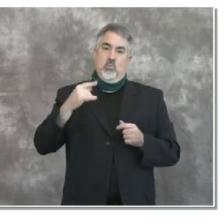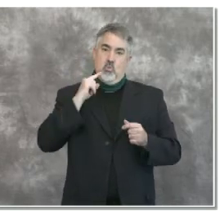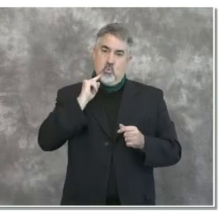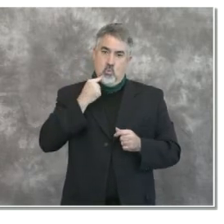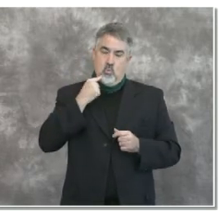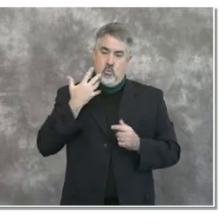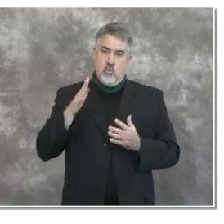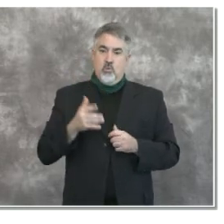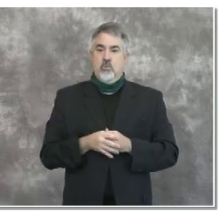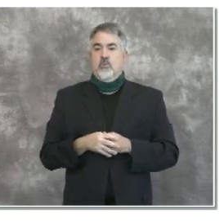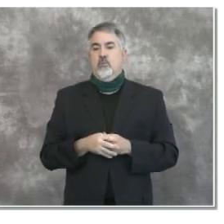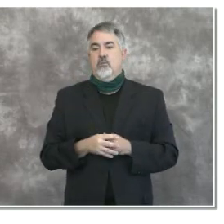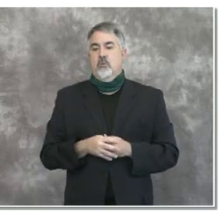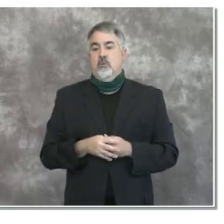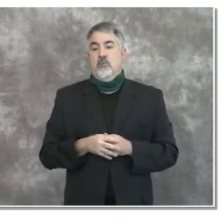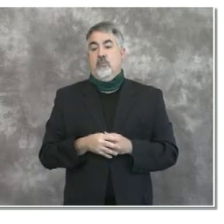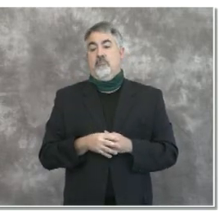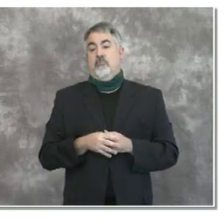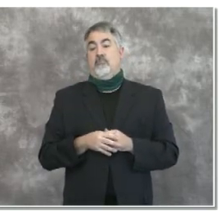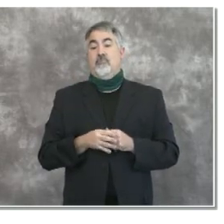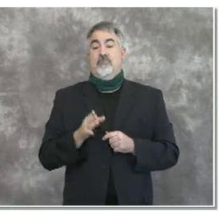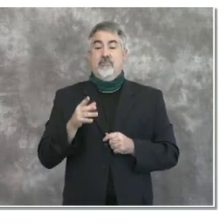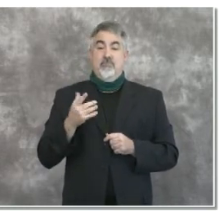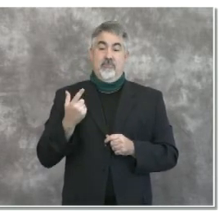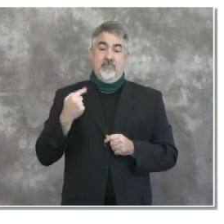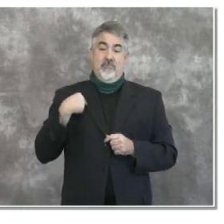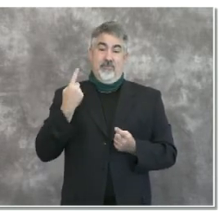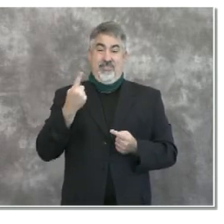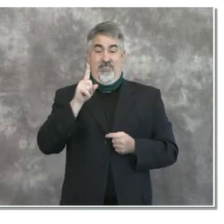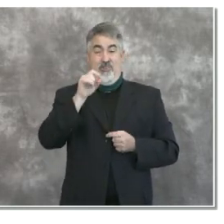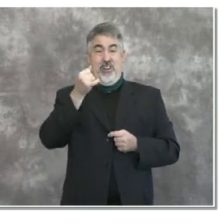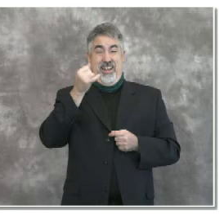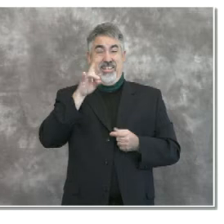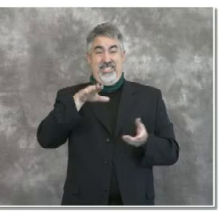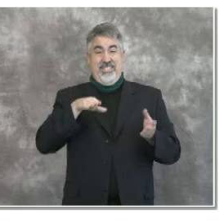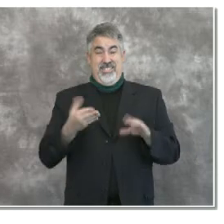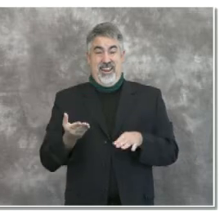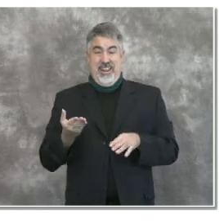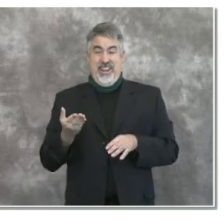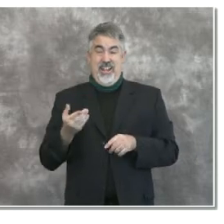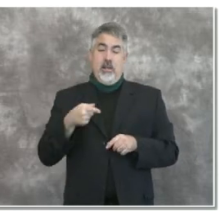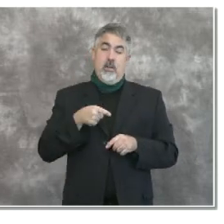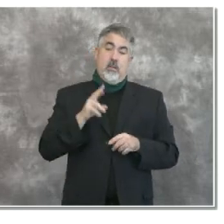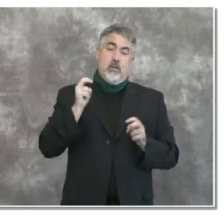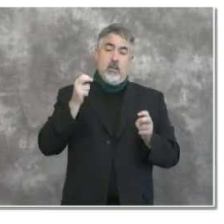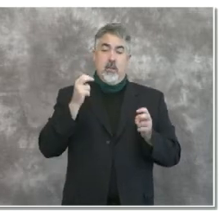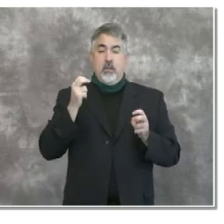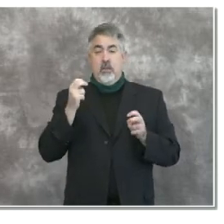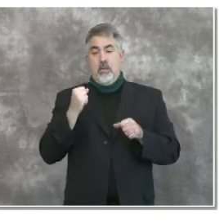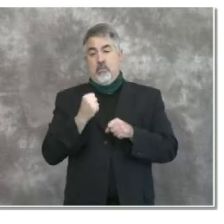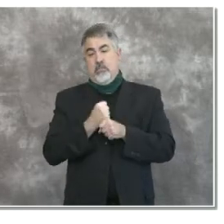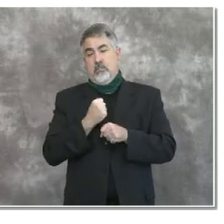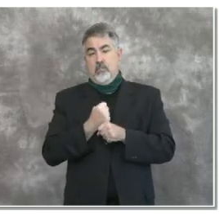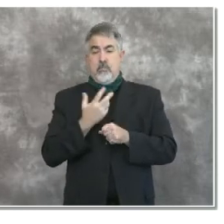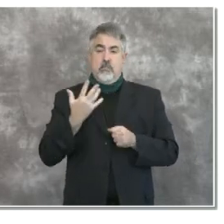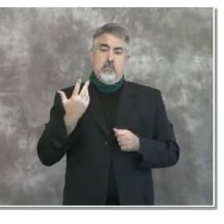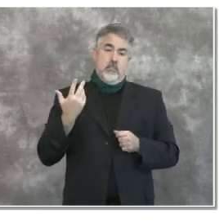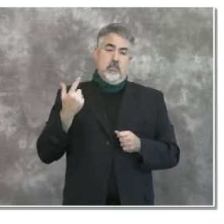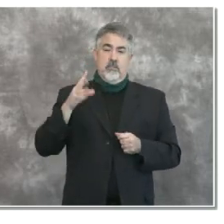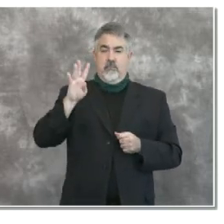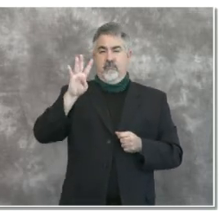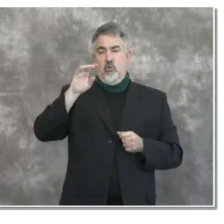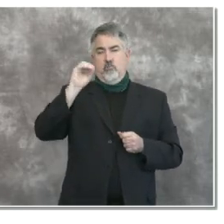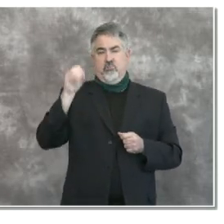hospitalized. Lastly, of the 118 deaths reported, these represent 4% of the total number